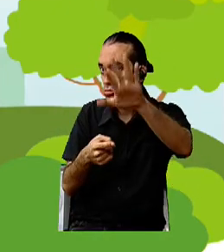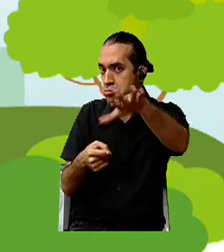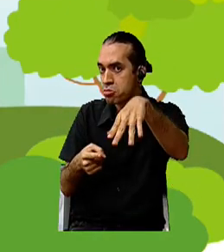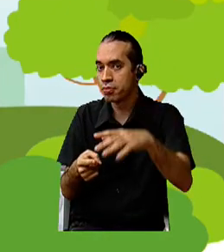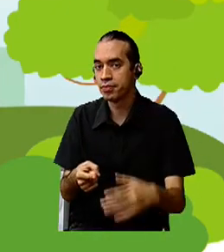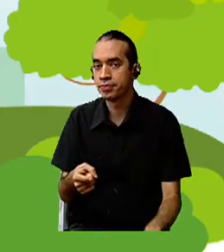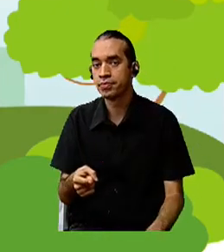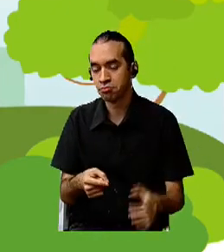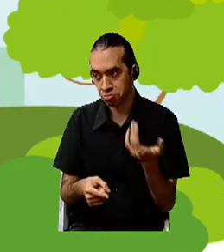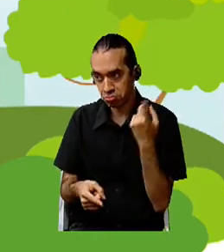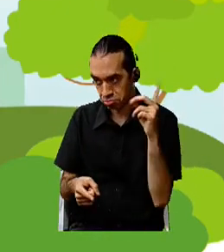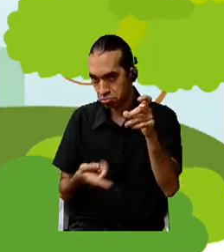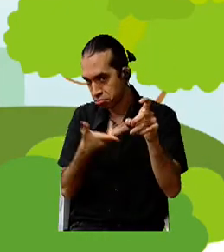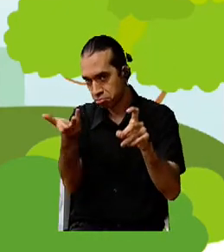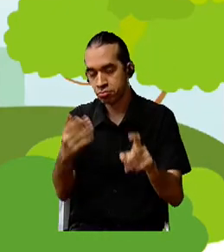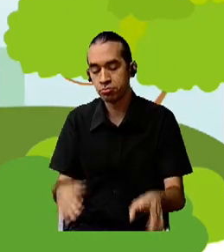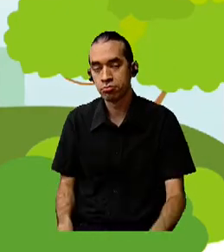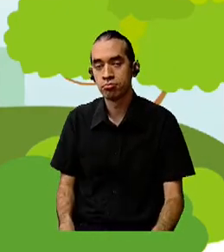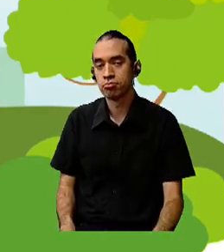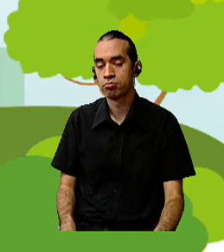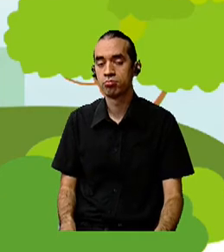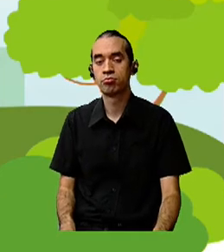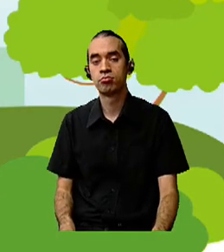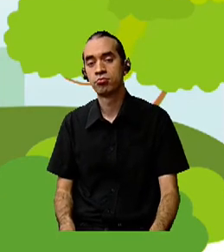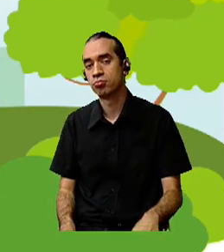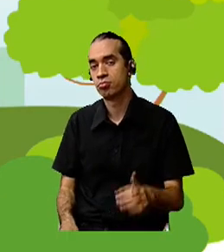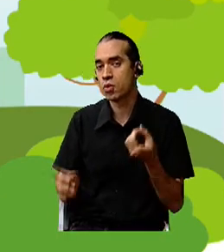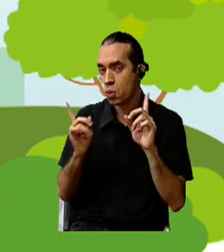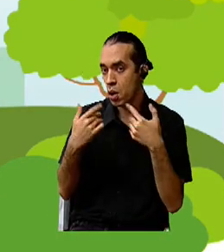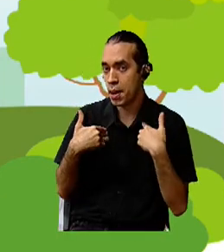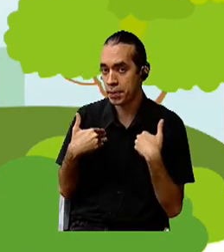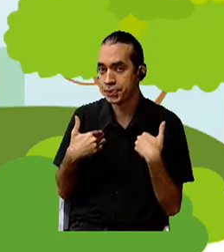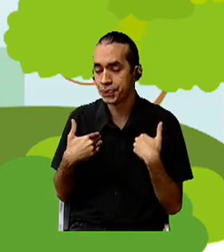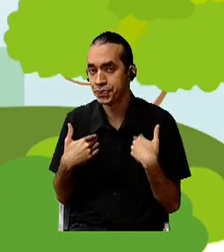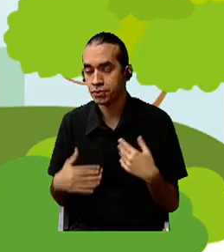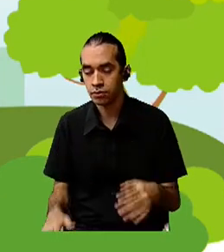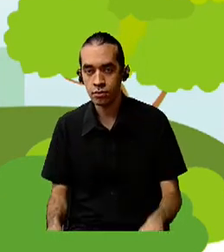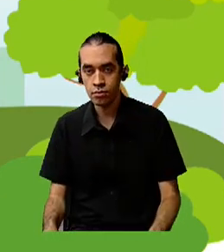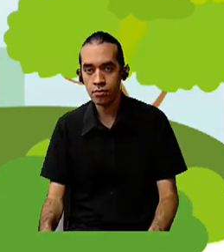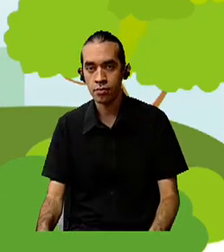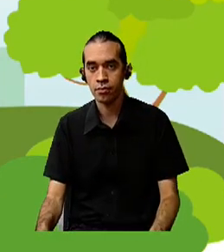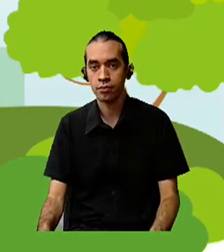Yes, ask your friends at home, Chuli. What animal is that?